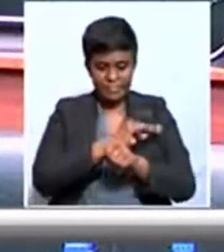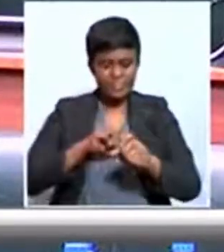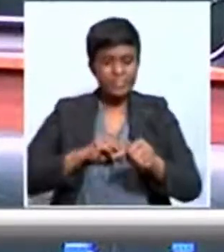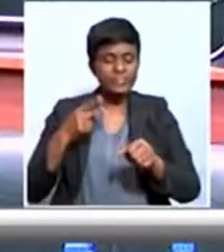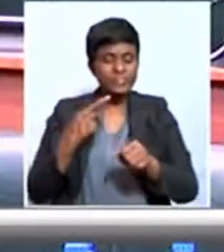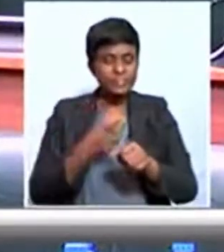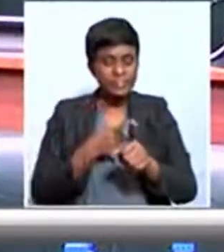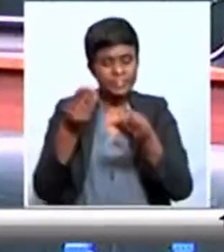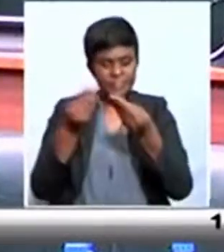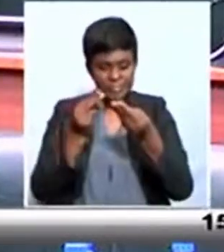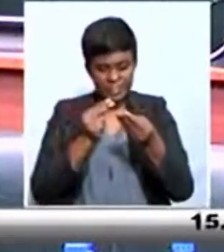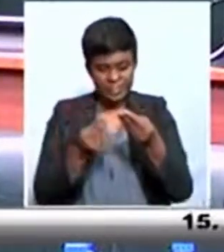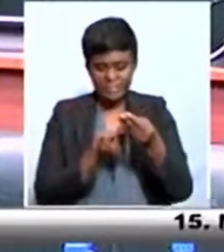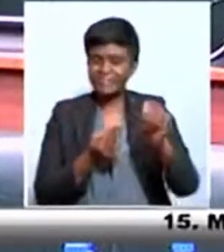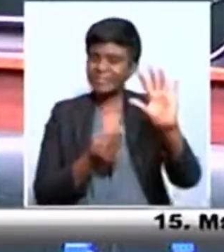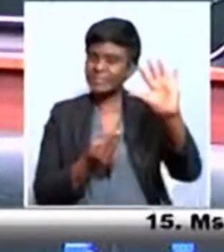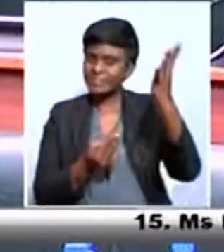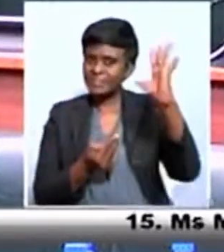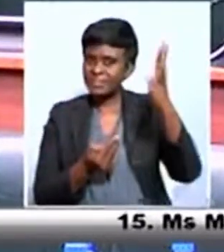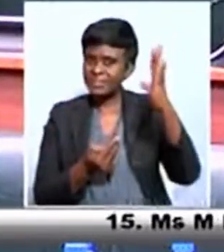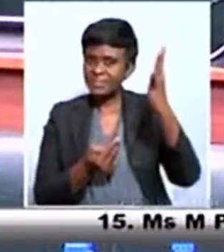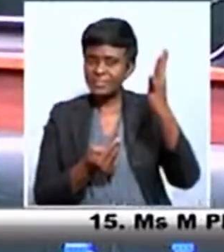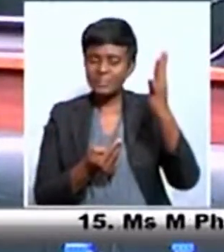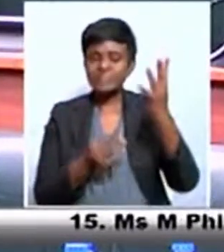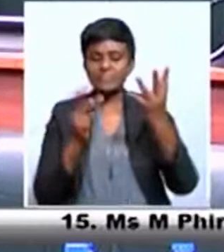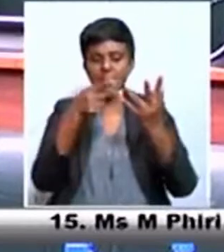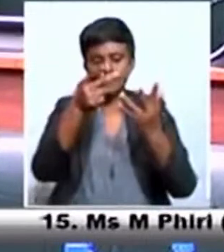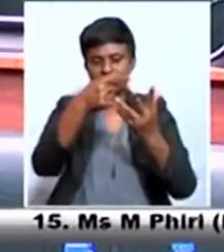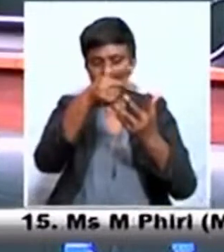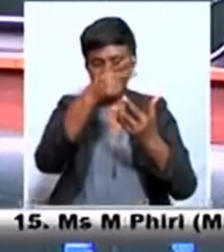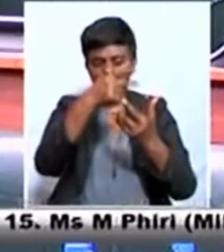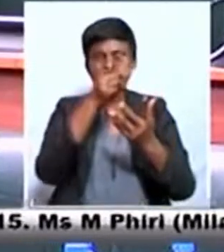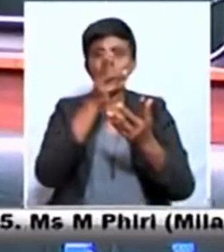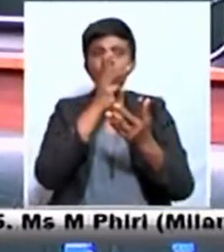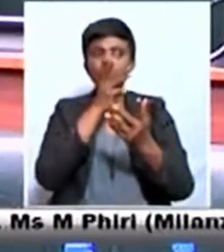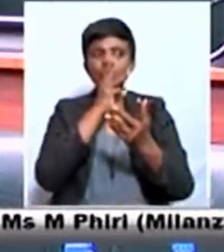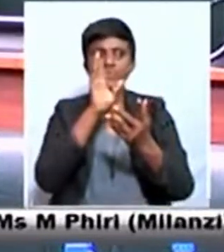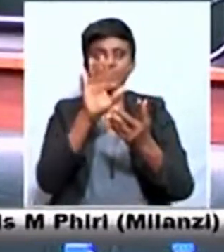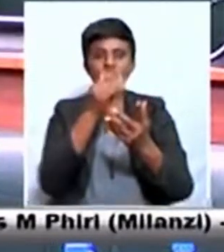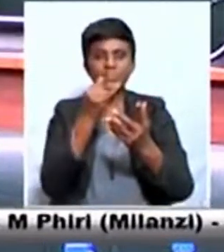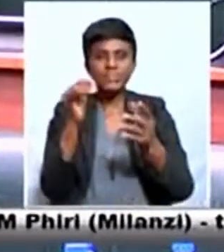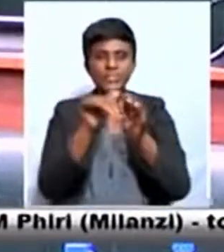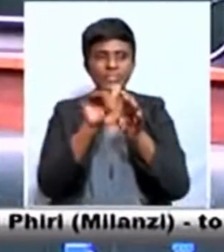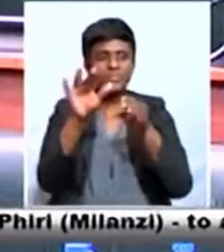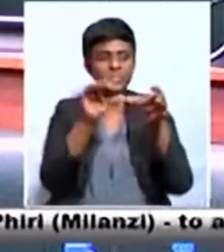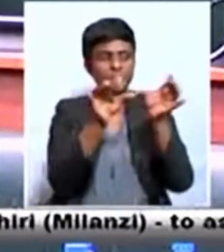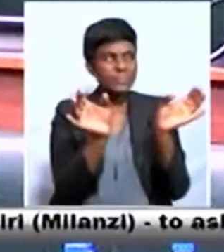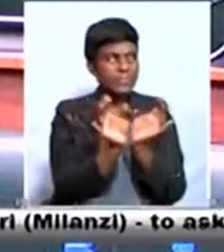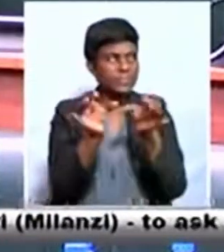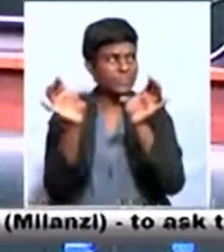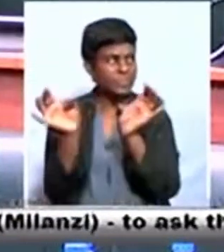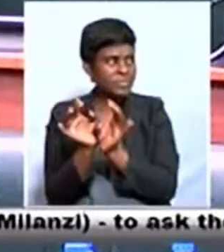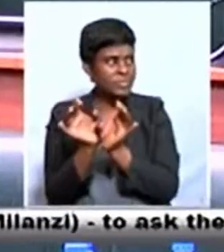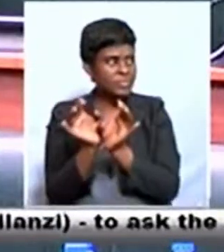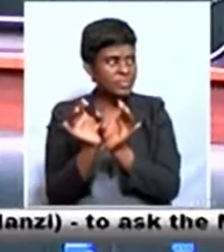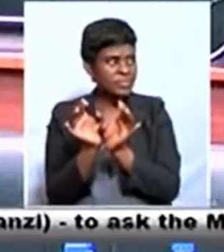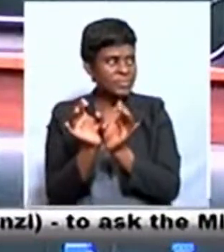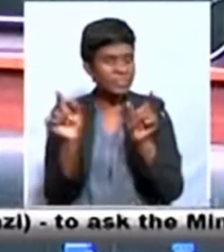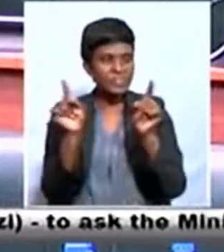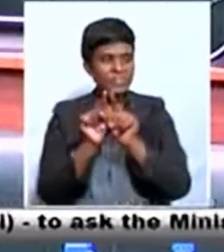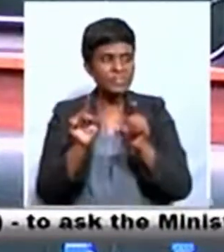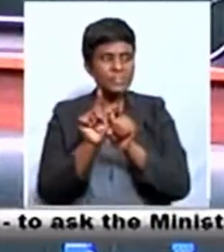us top 5 priorities for water-related issues in their constituencies. And we